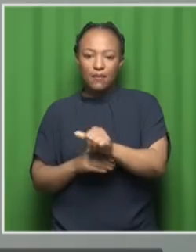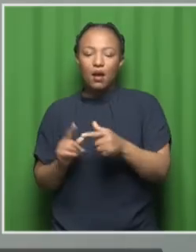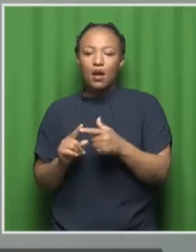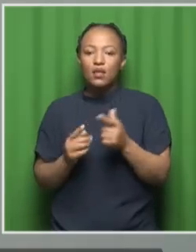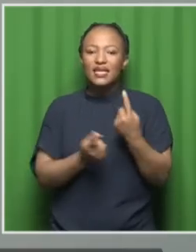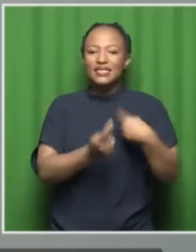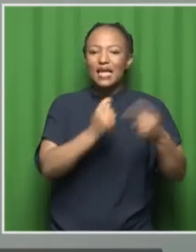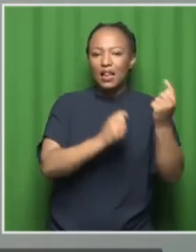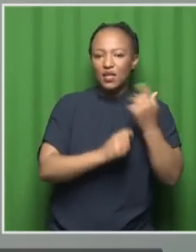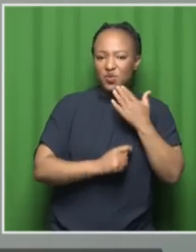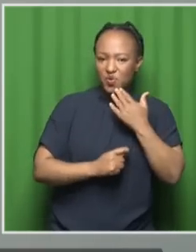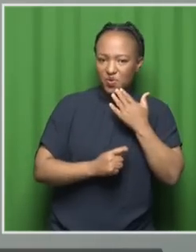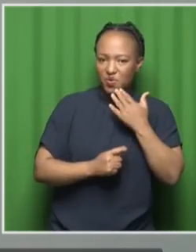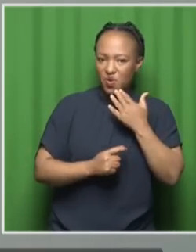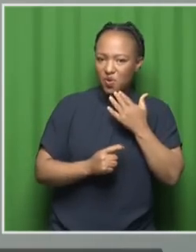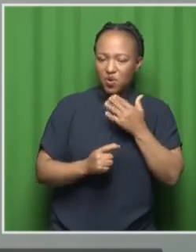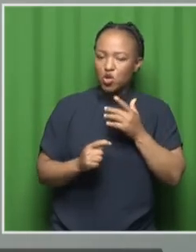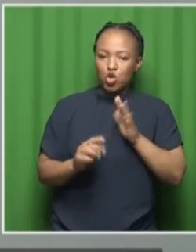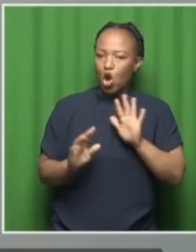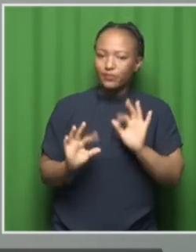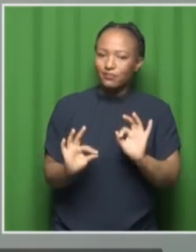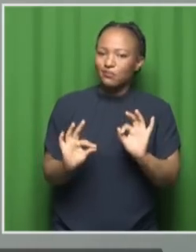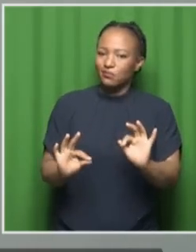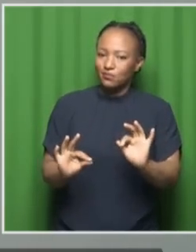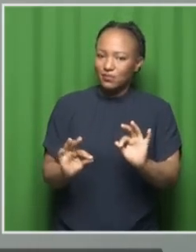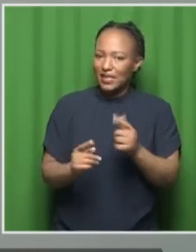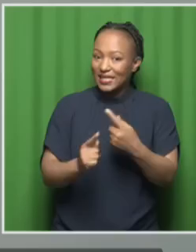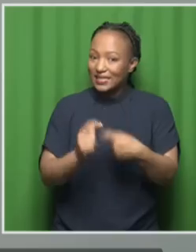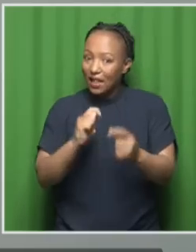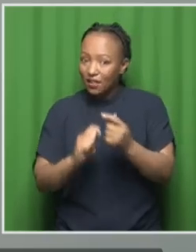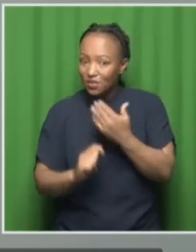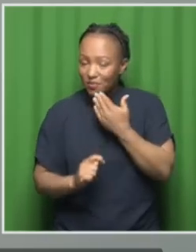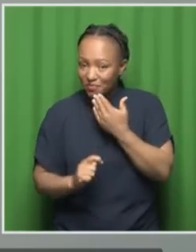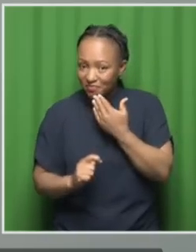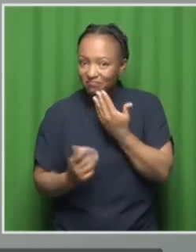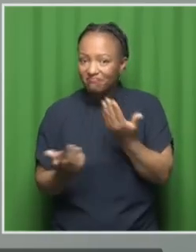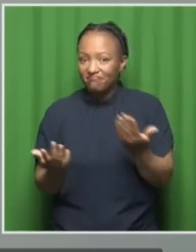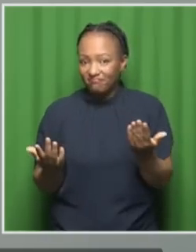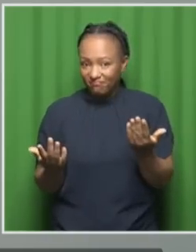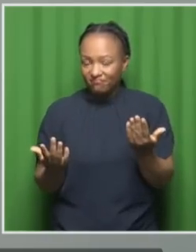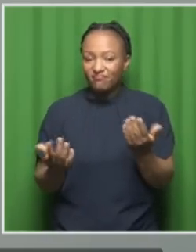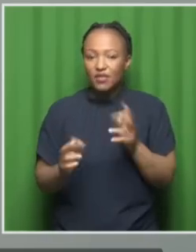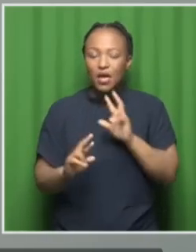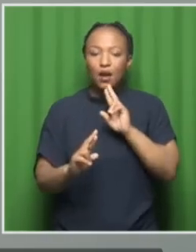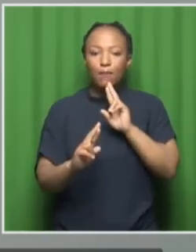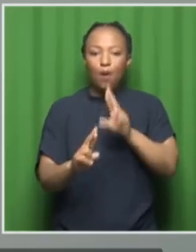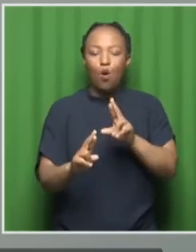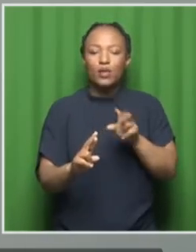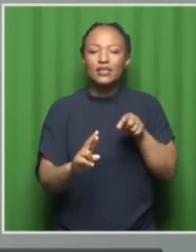not formalized. So that report was speaking about the